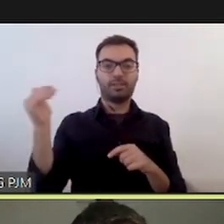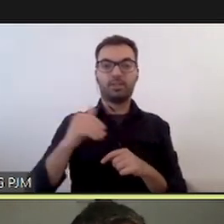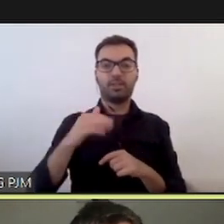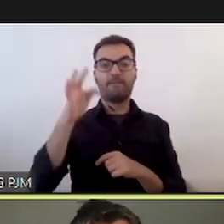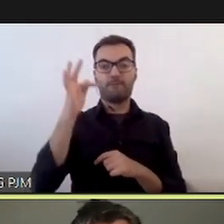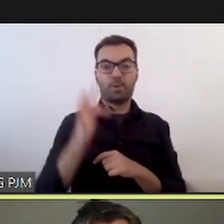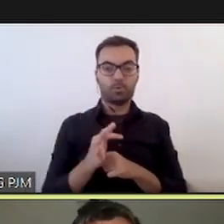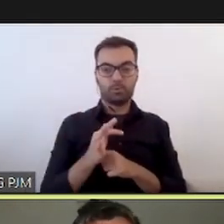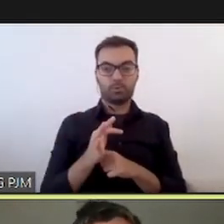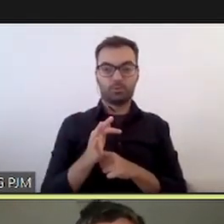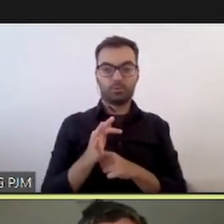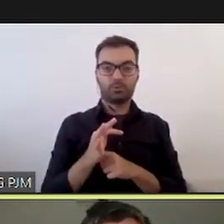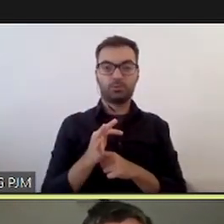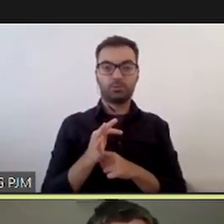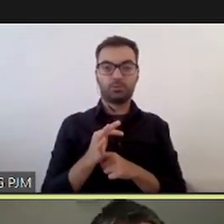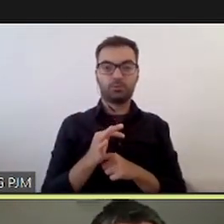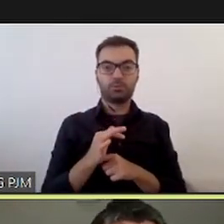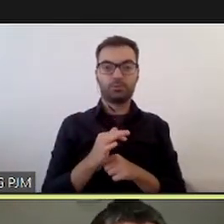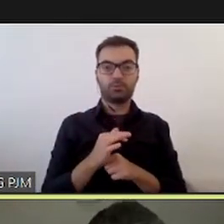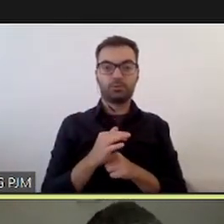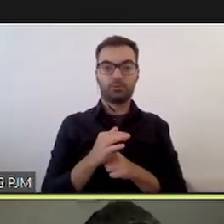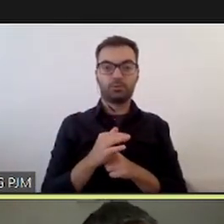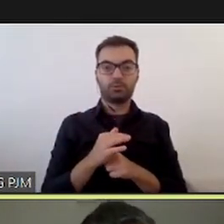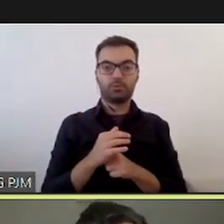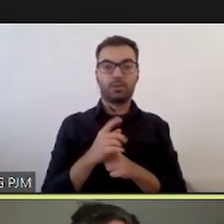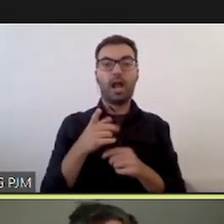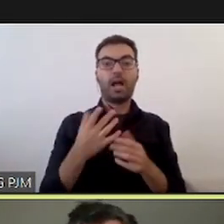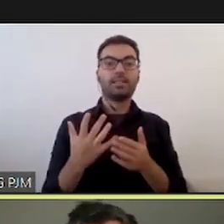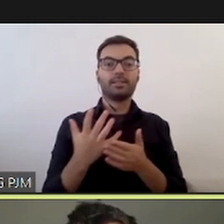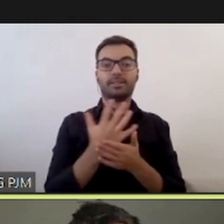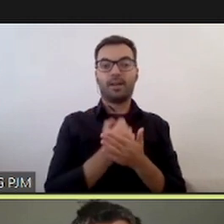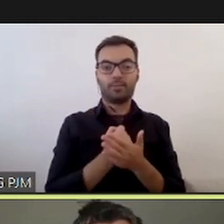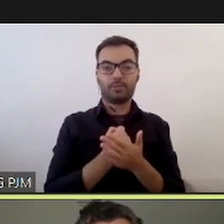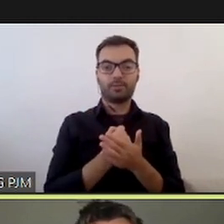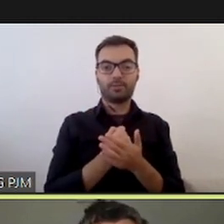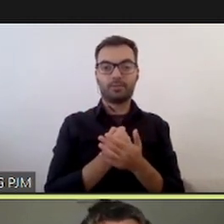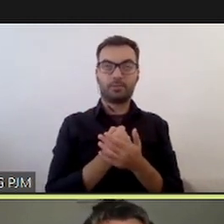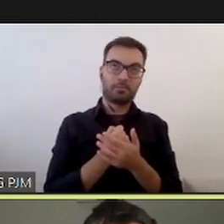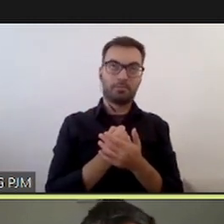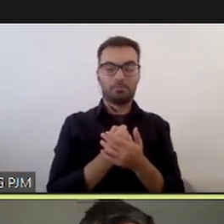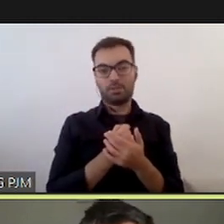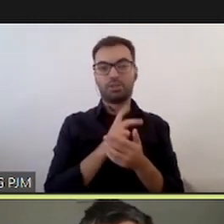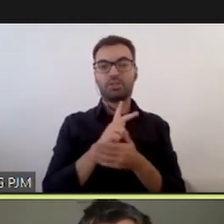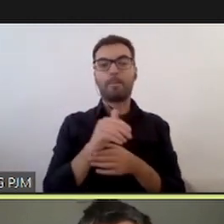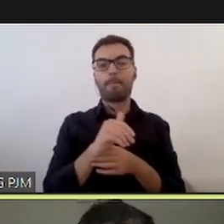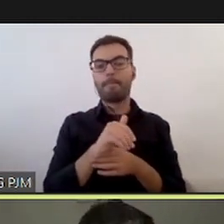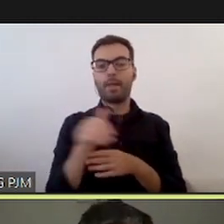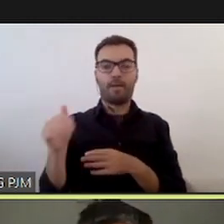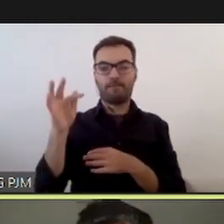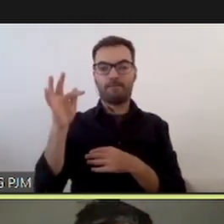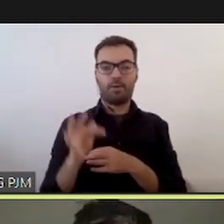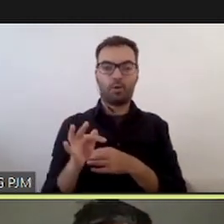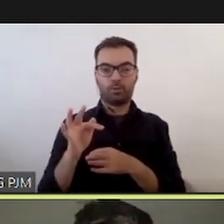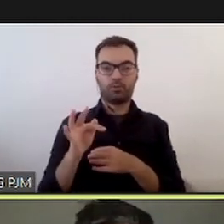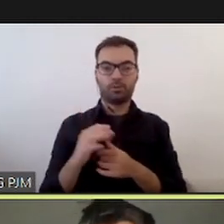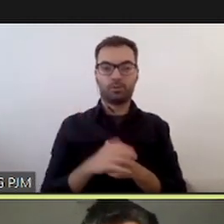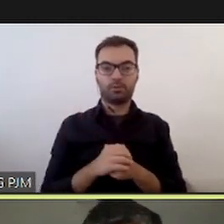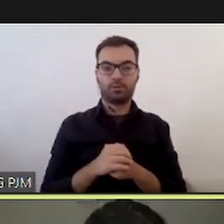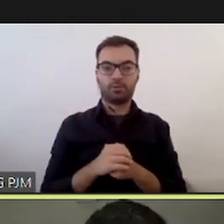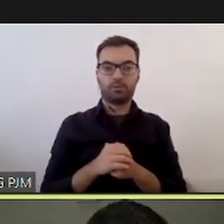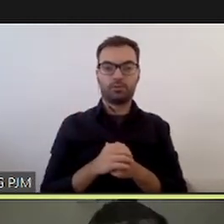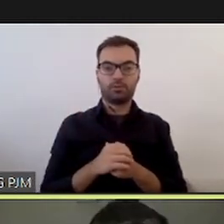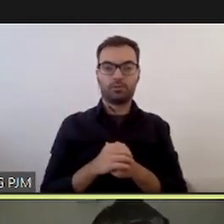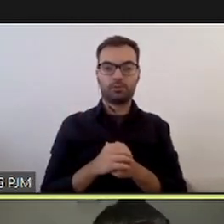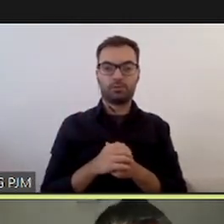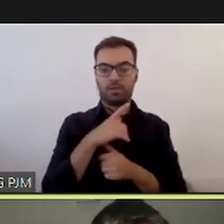£35,000, and his revenue is up to 30 million pounds